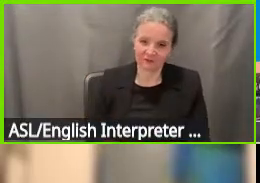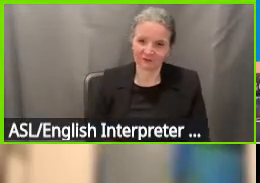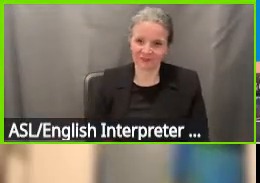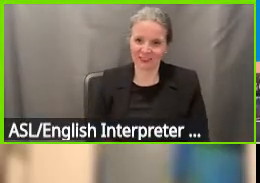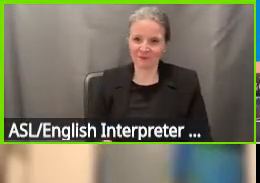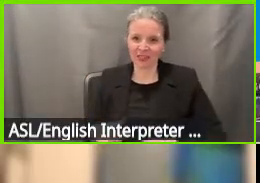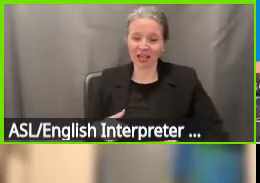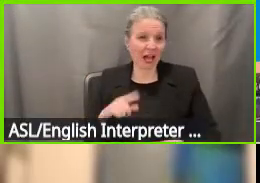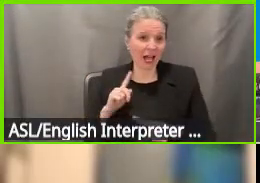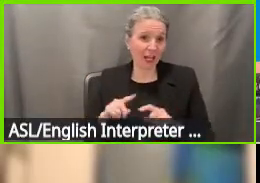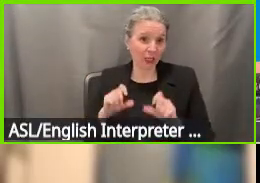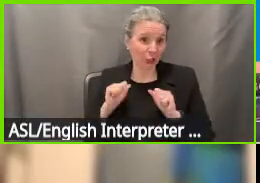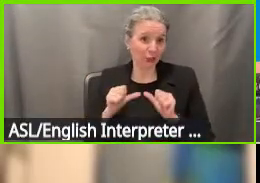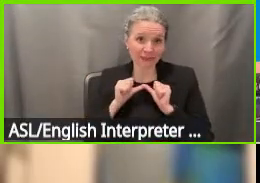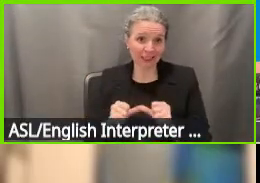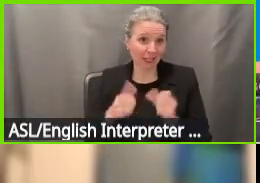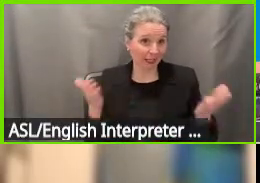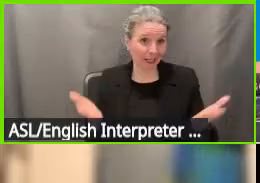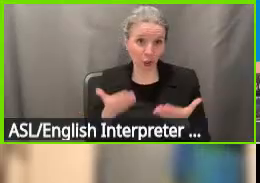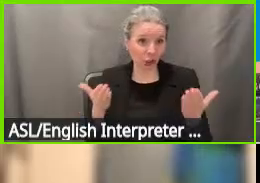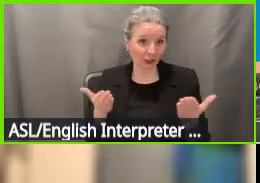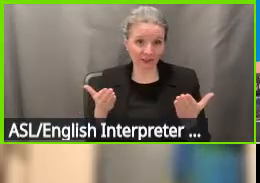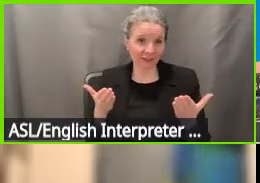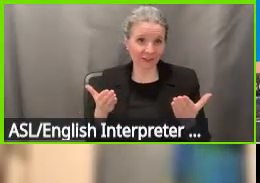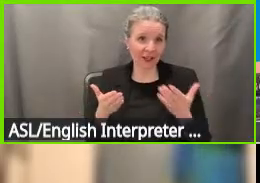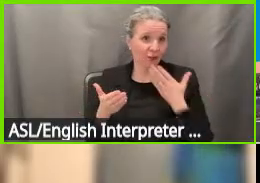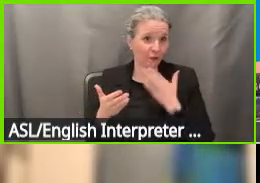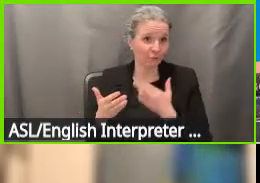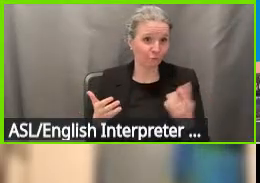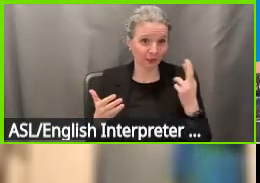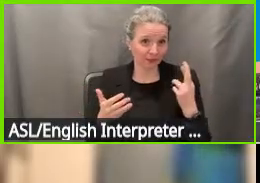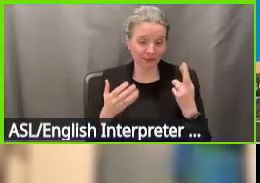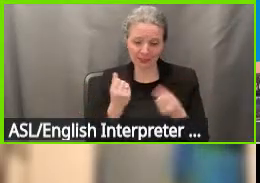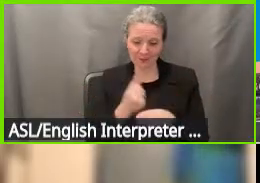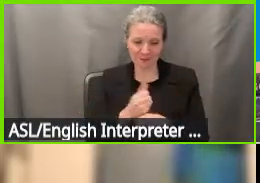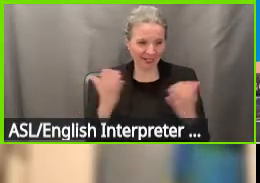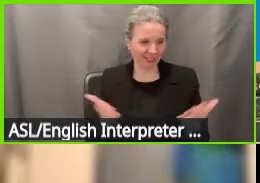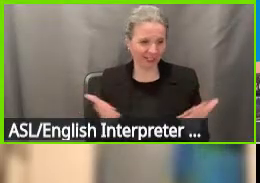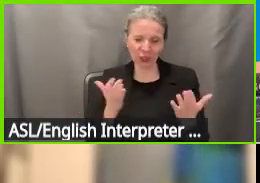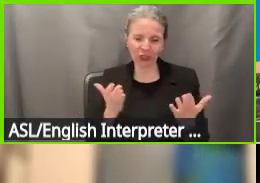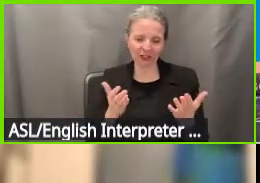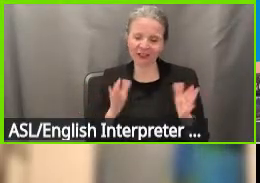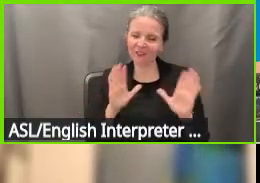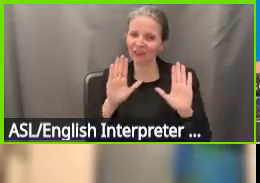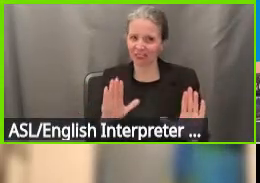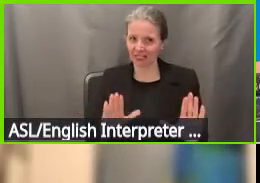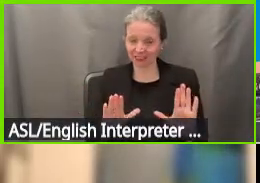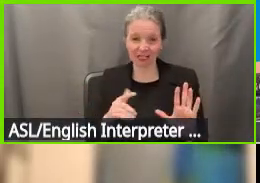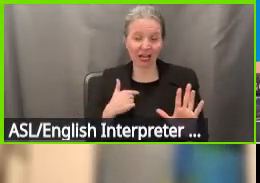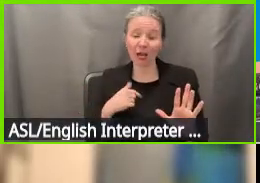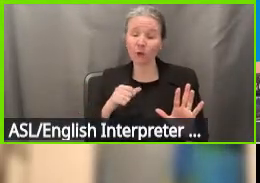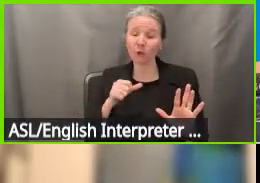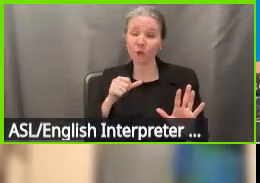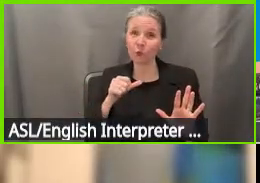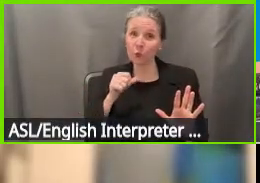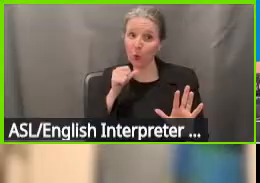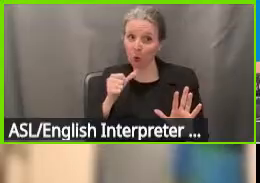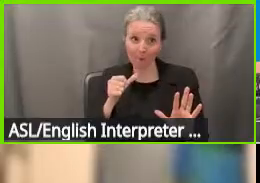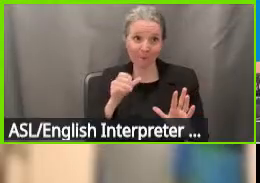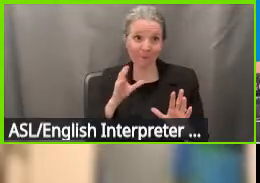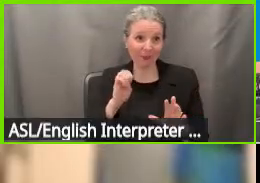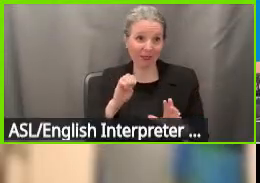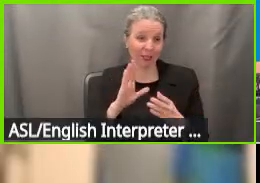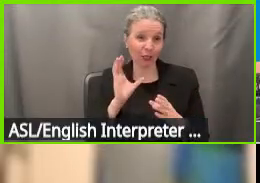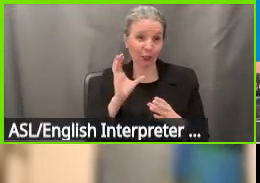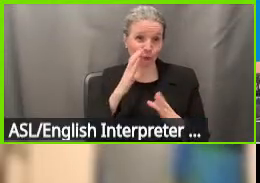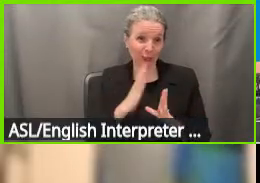I could stay out here. The good friends I've made is just fantastic. I will not be a stranger to this region.